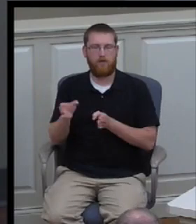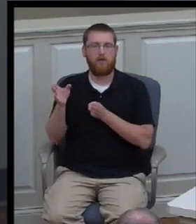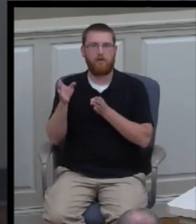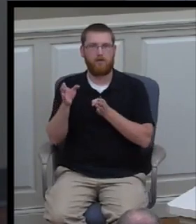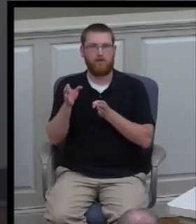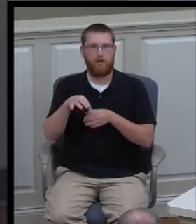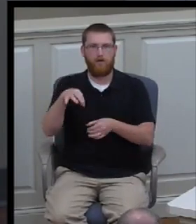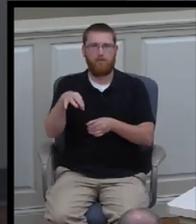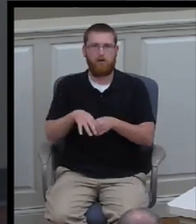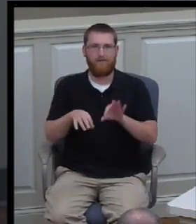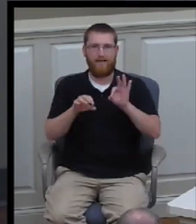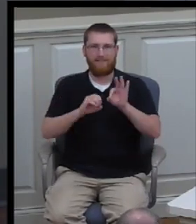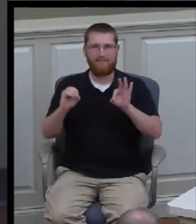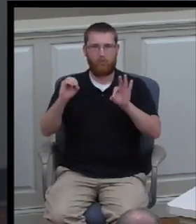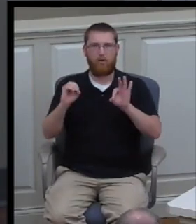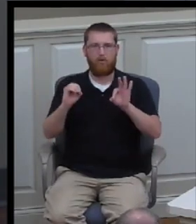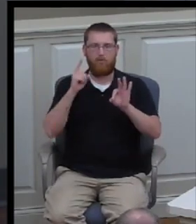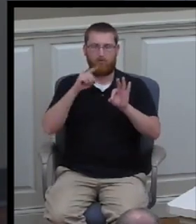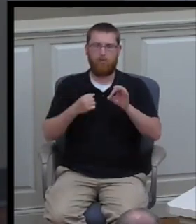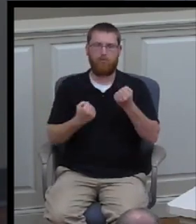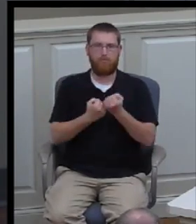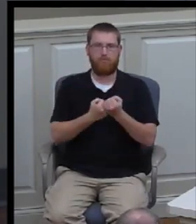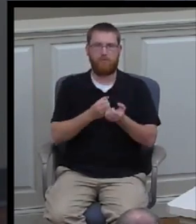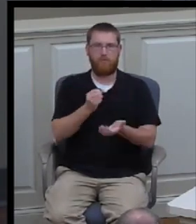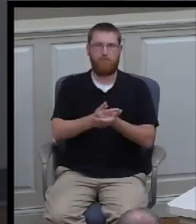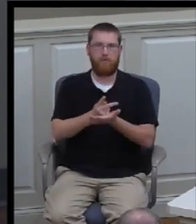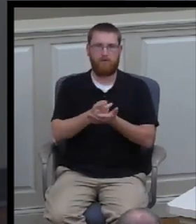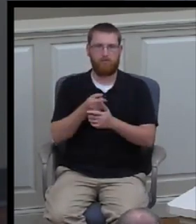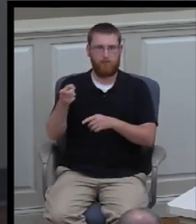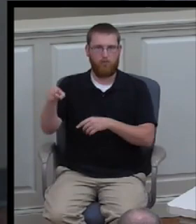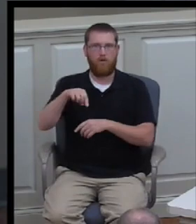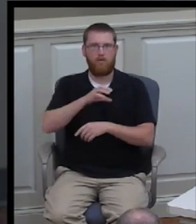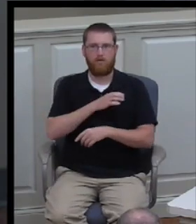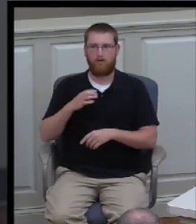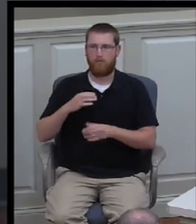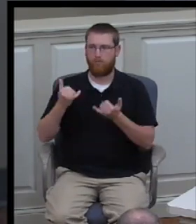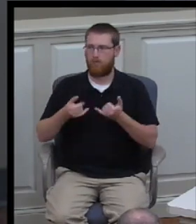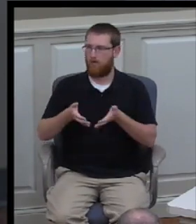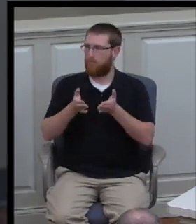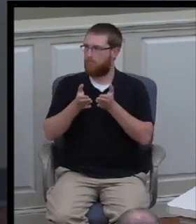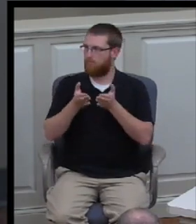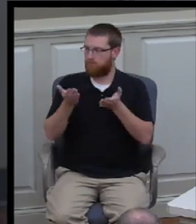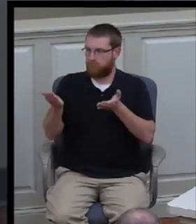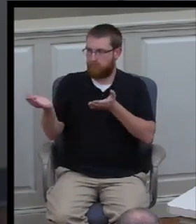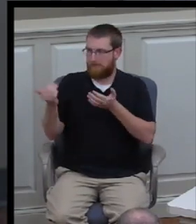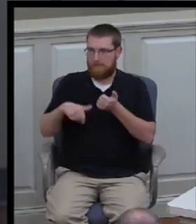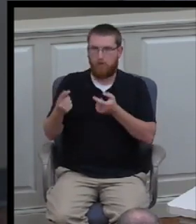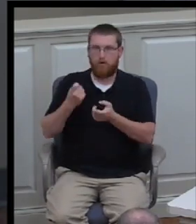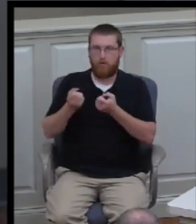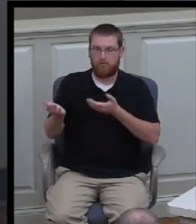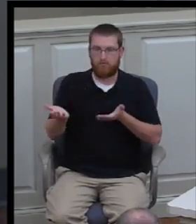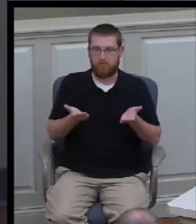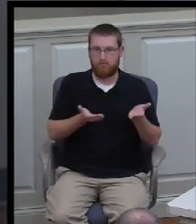voted 9-0 to forward a recommendation of approval to the City Commission. I'd be glad to answer any questions you might have on the